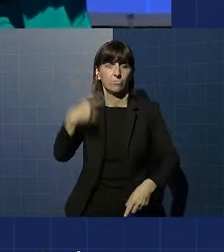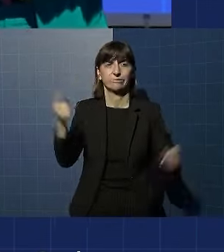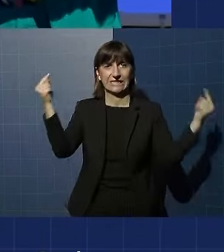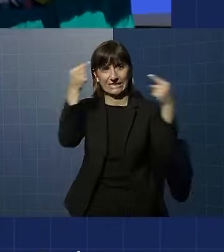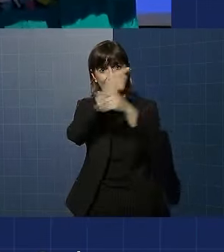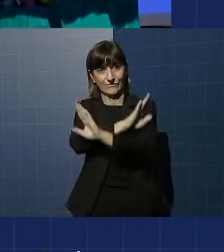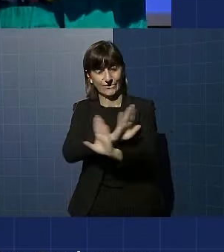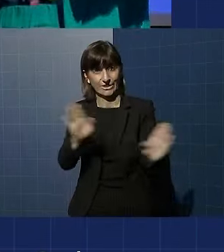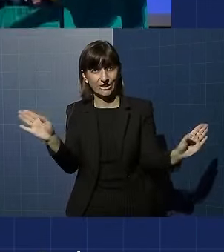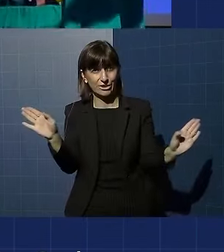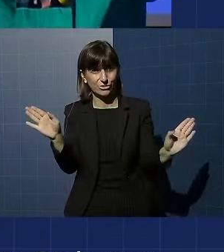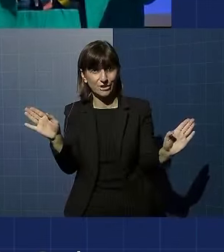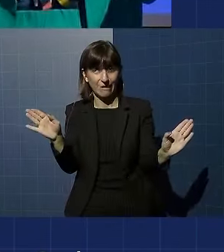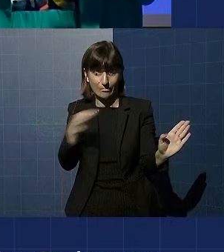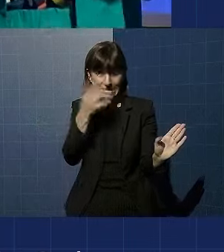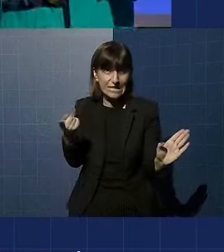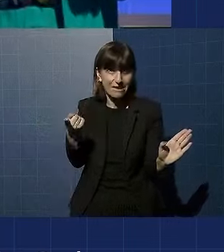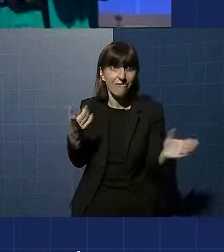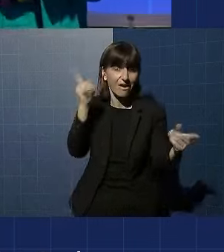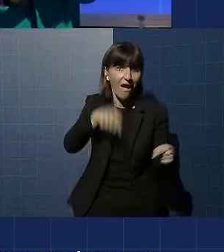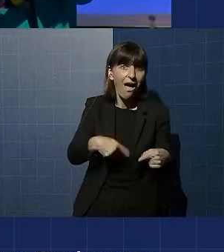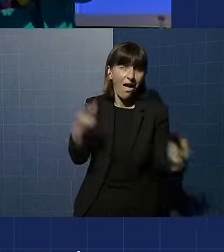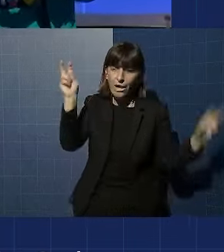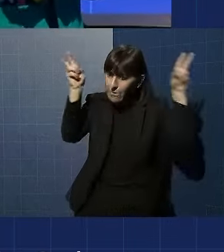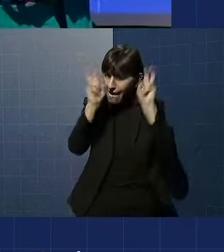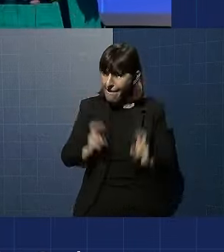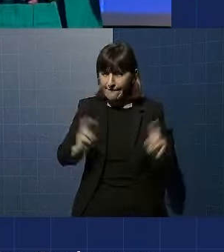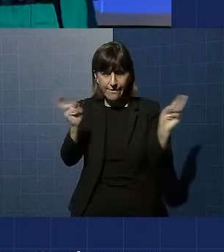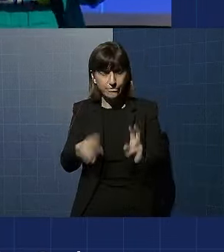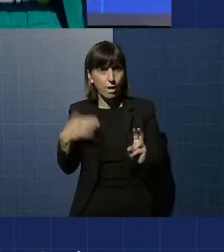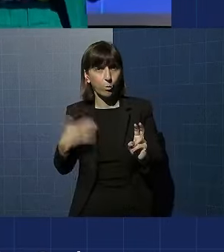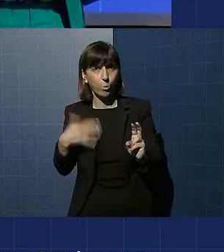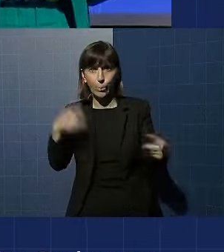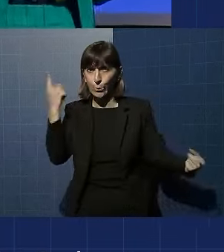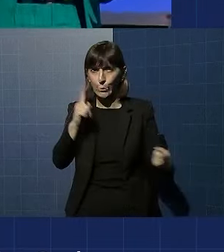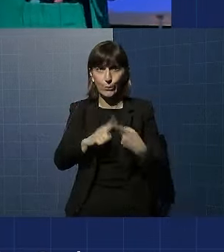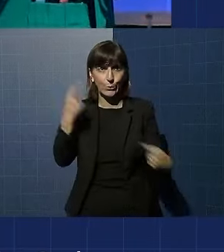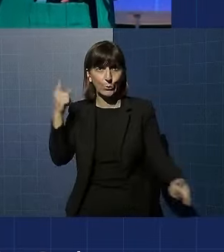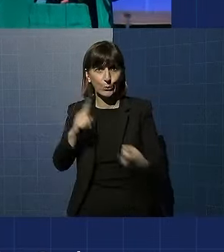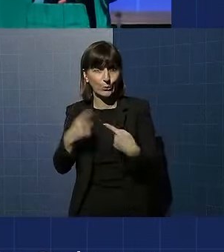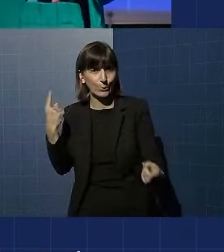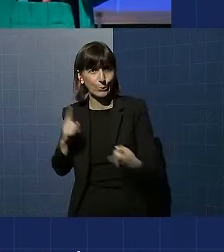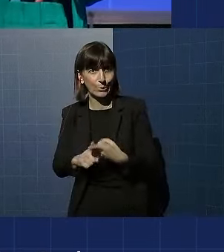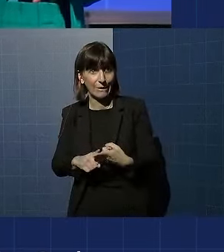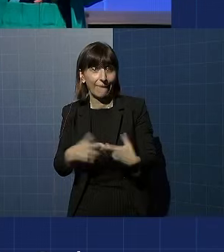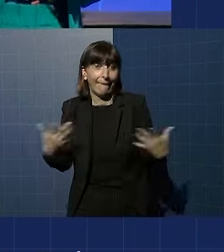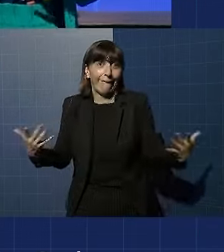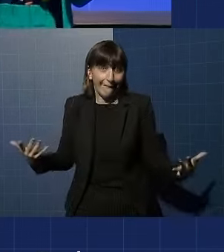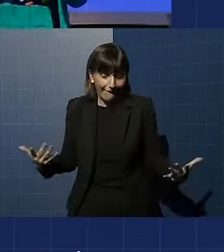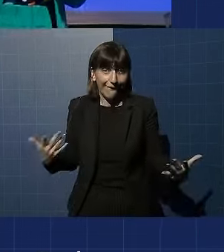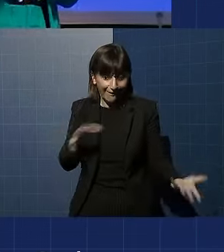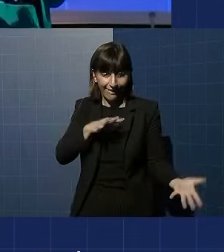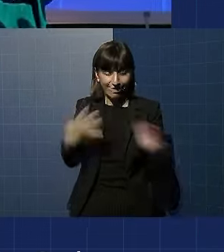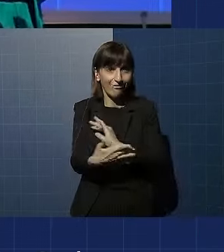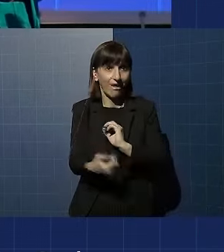if you consume a lot of calories, I don't know for you, I get very hungry. So it means you need to eat more. It means that we need to